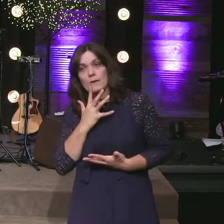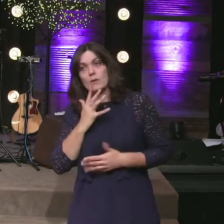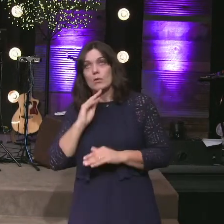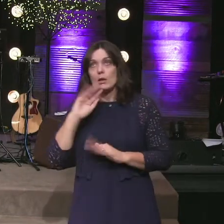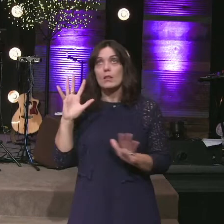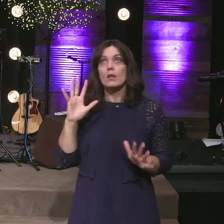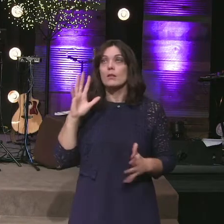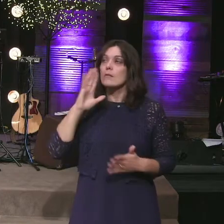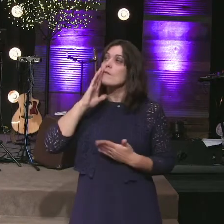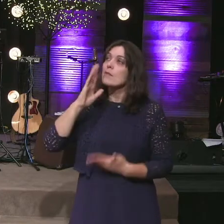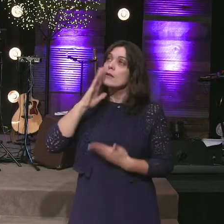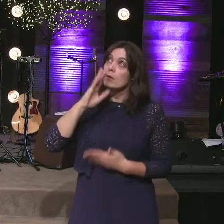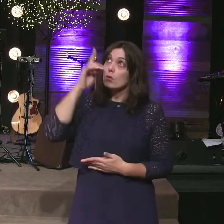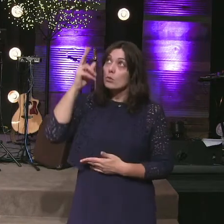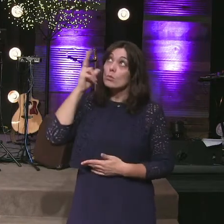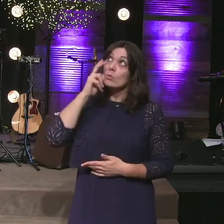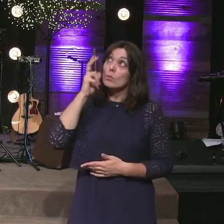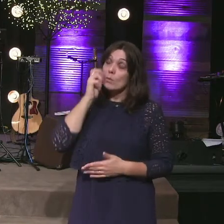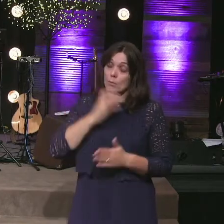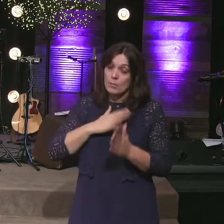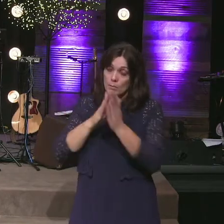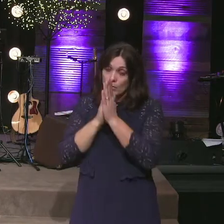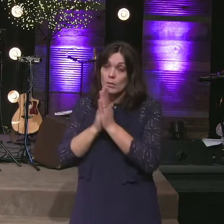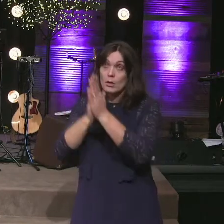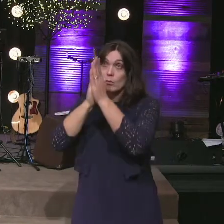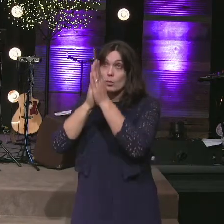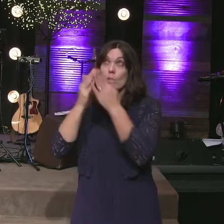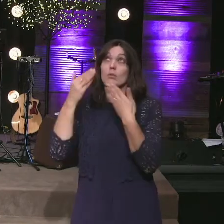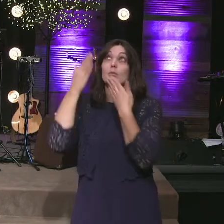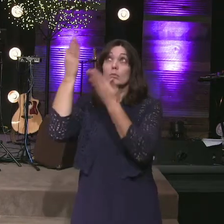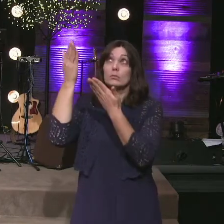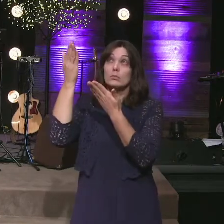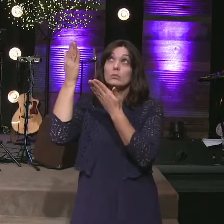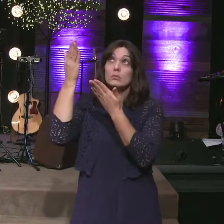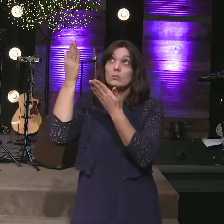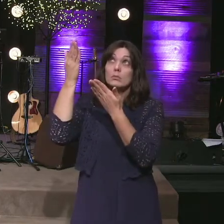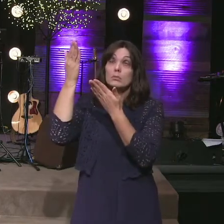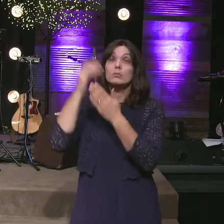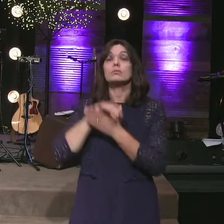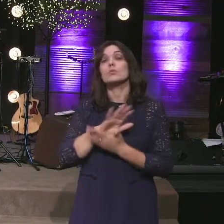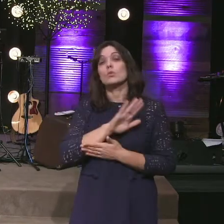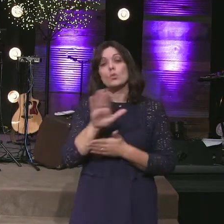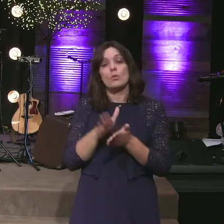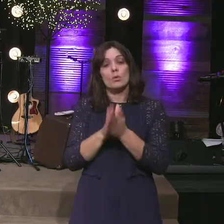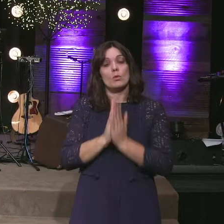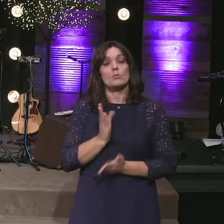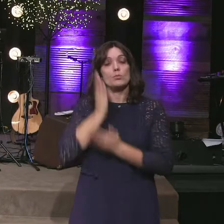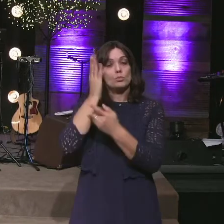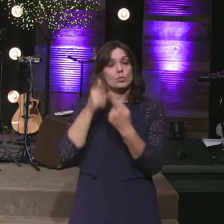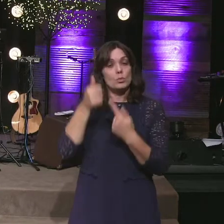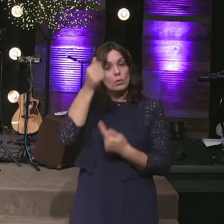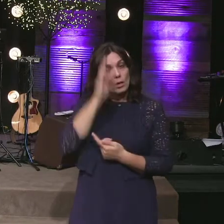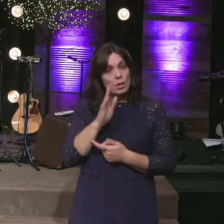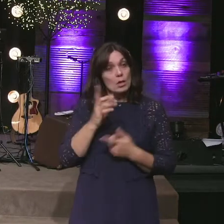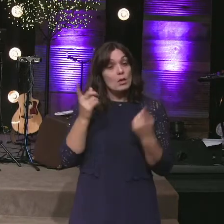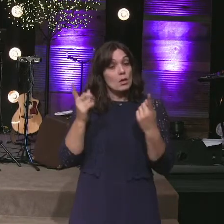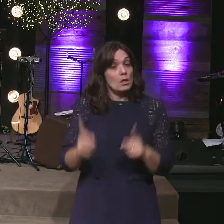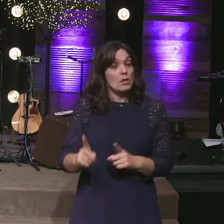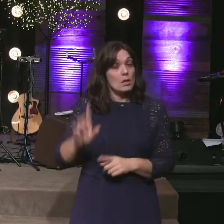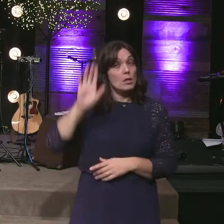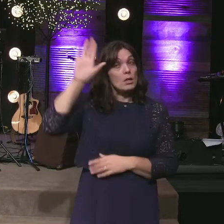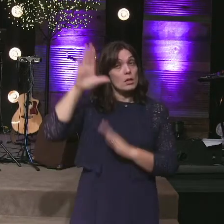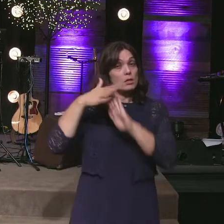thank you for hearing my prayer and petition, and present your request to God. And then the peace of God